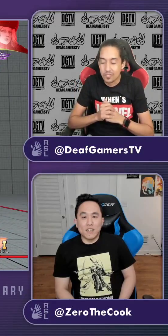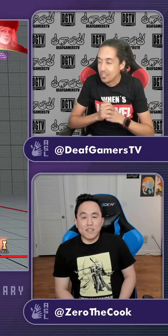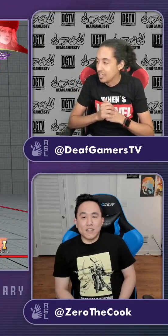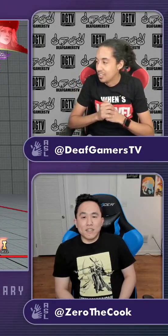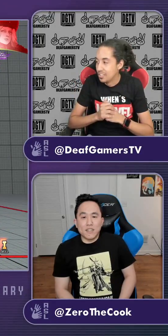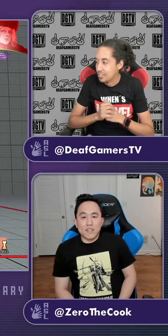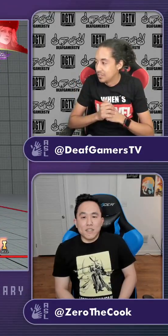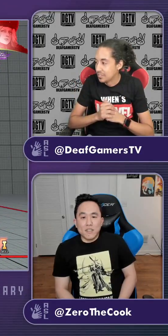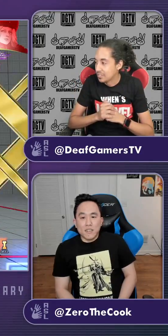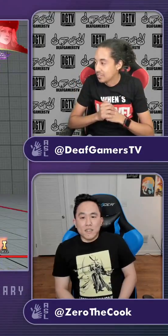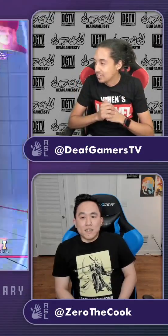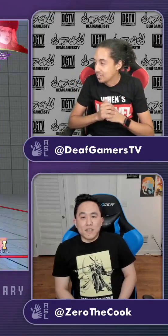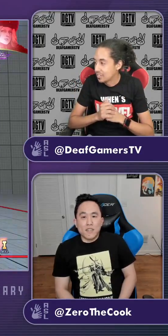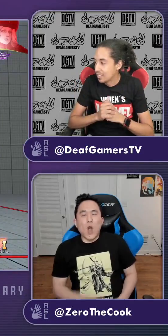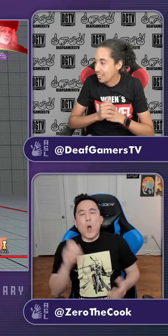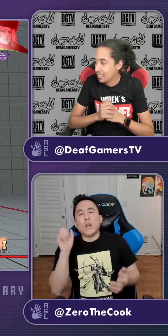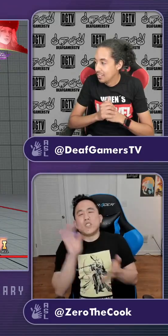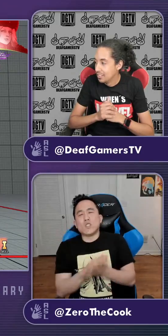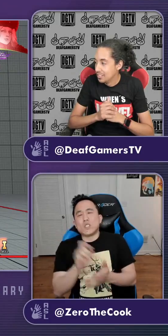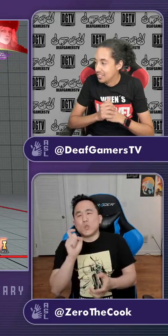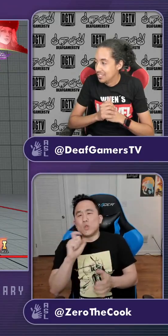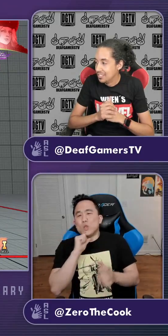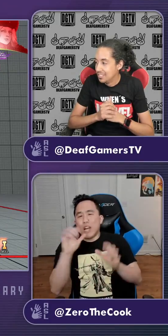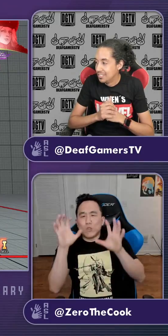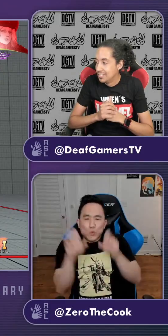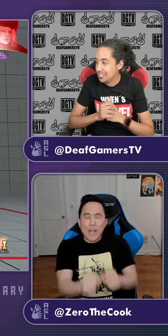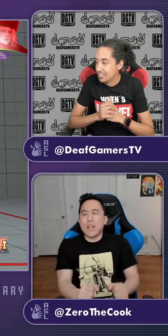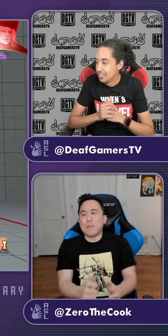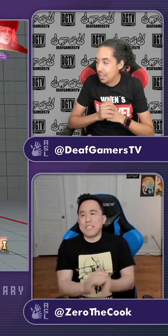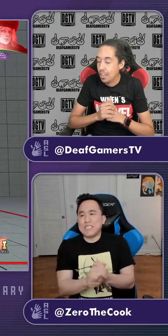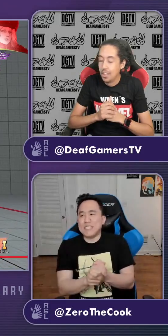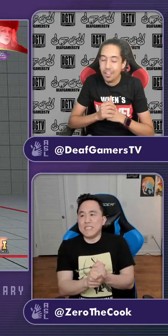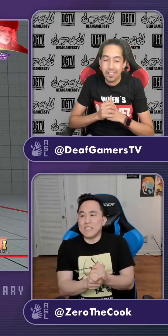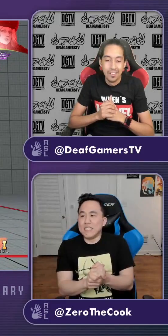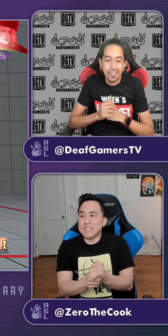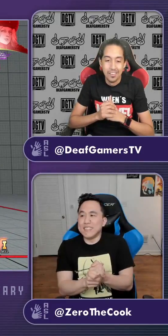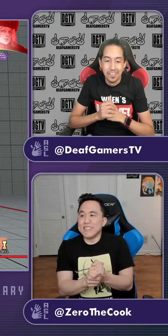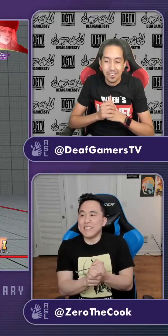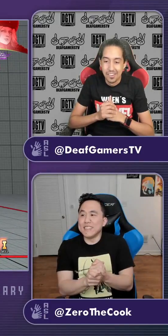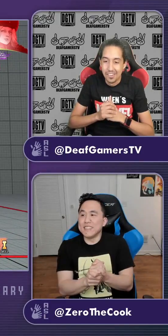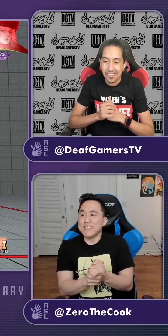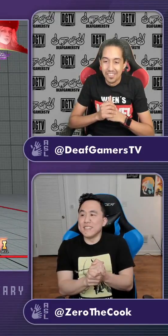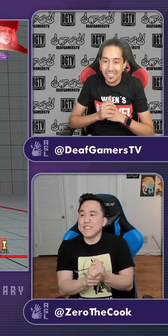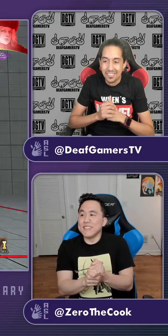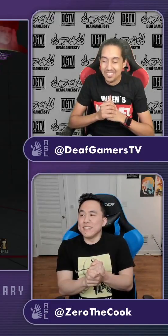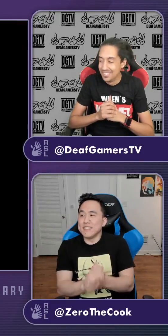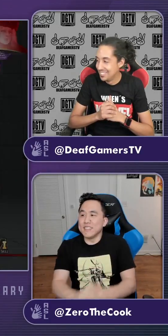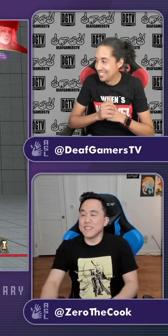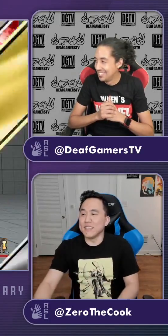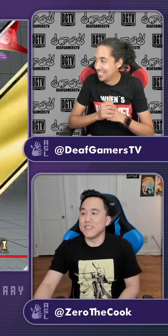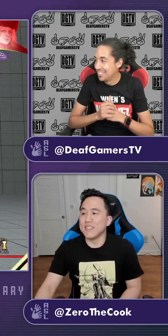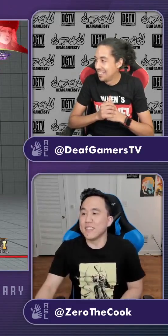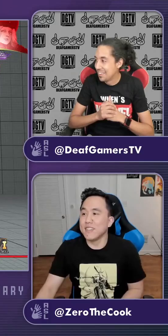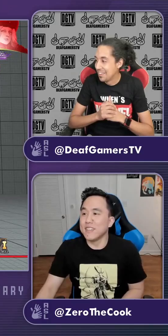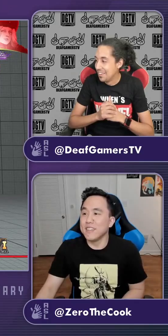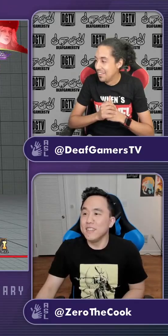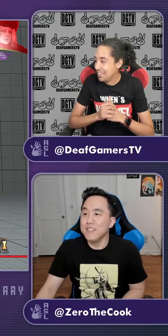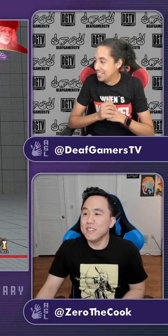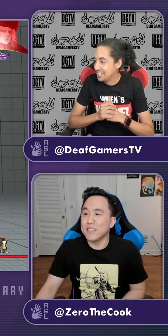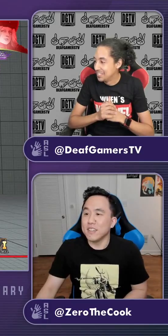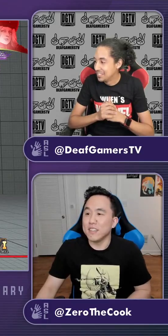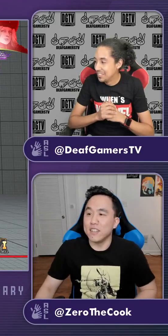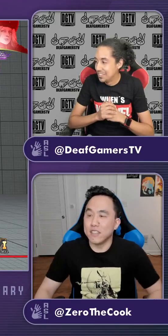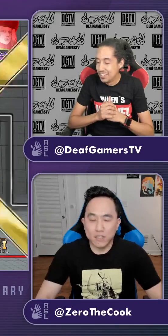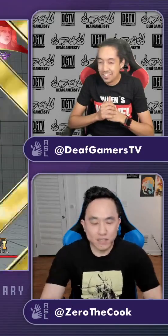out the way they wanted it. But Hardman is going to be able to close it out there with a bit of a shimmy. Man. I mean, that